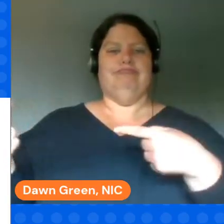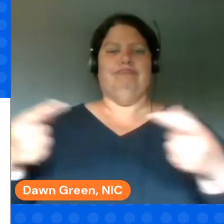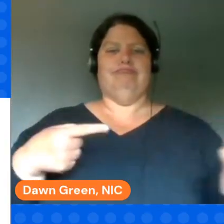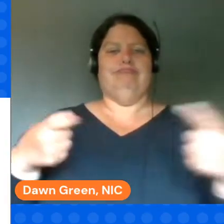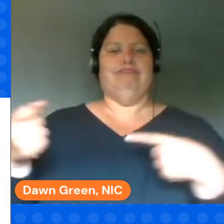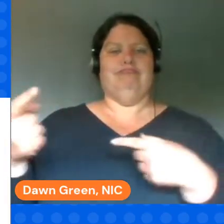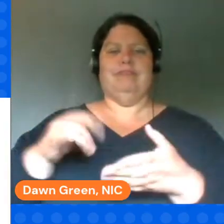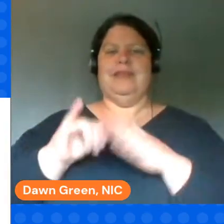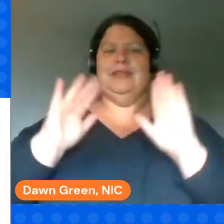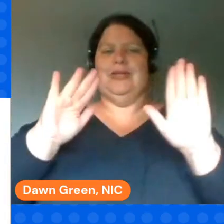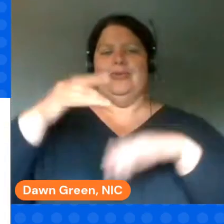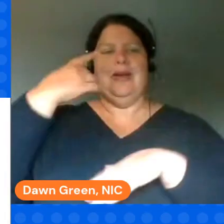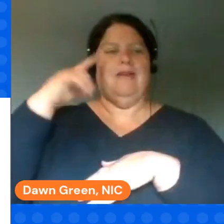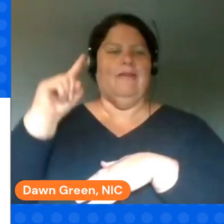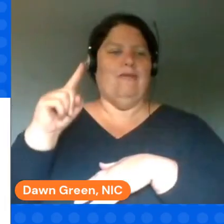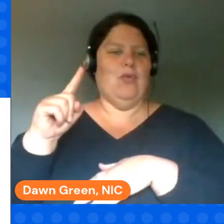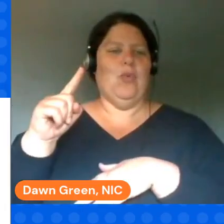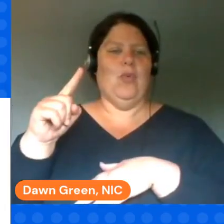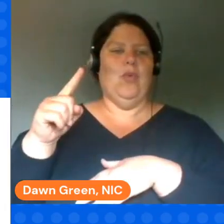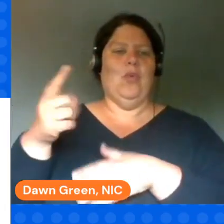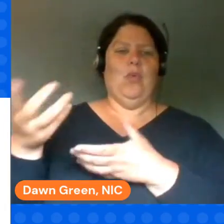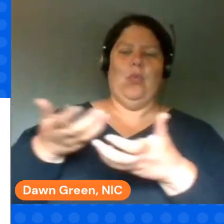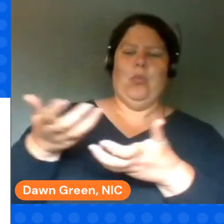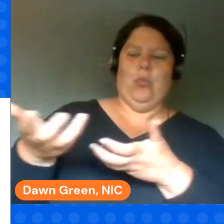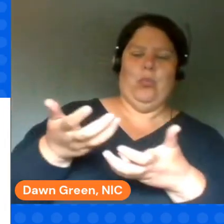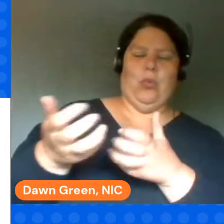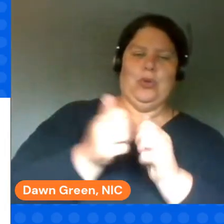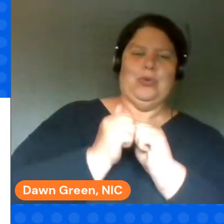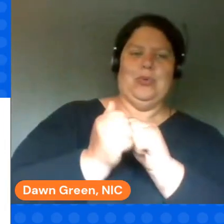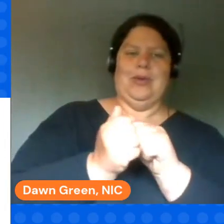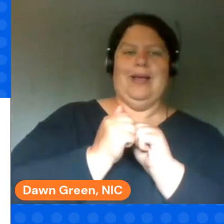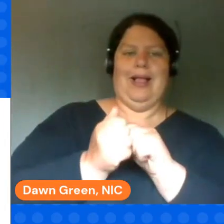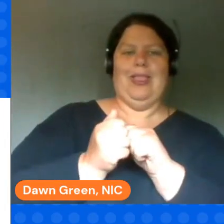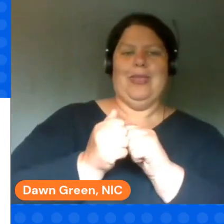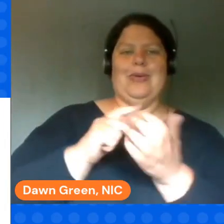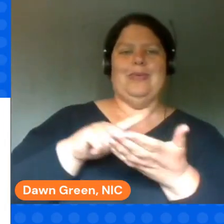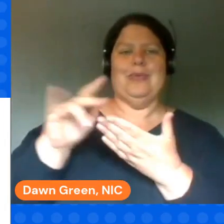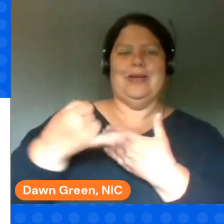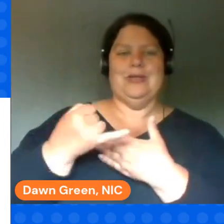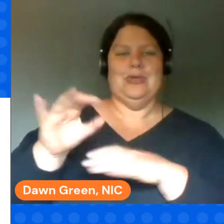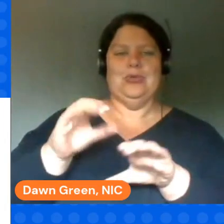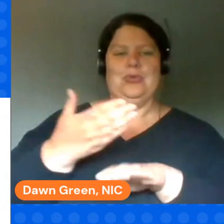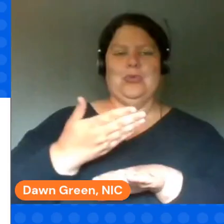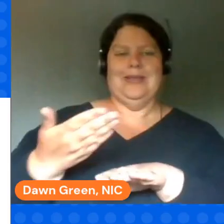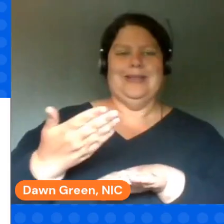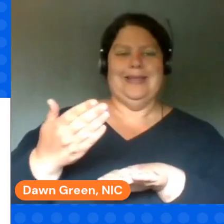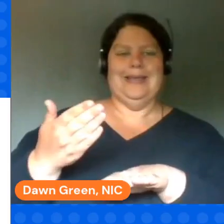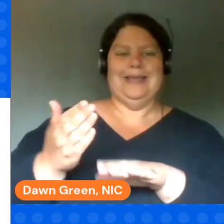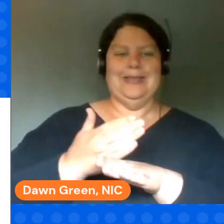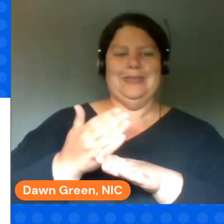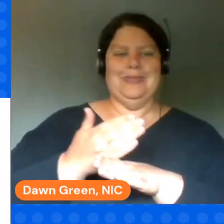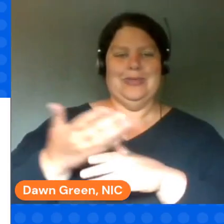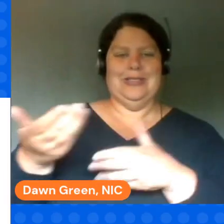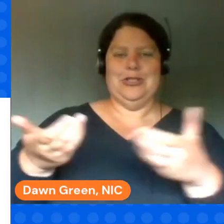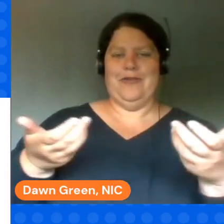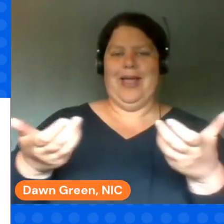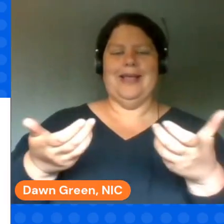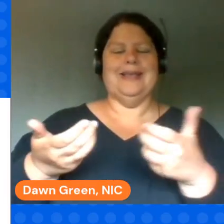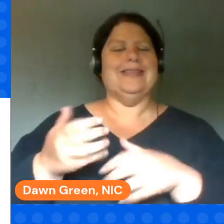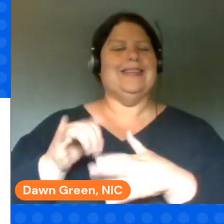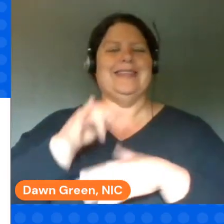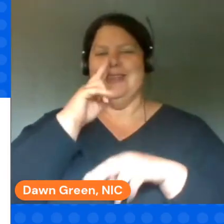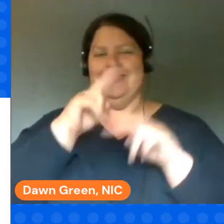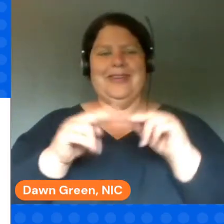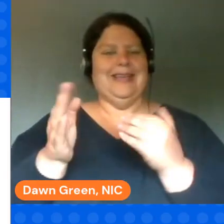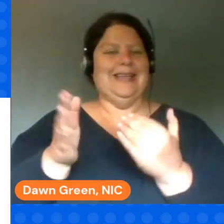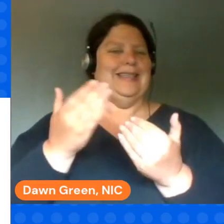projects or collaborating with each other, doing all kinds of things between devices, which is a lot of fun. So it's really easy to get started. You can